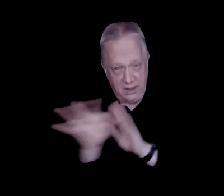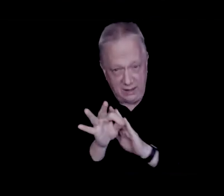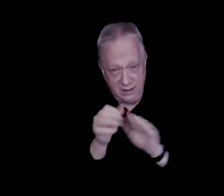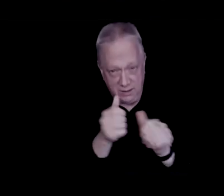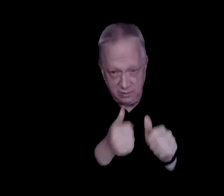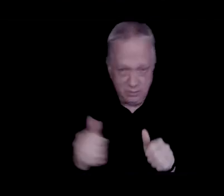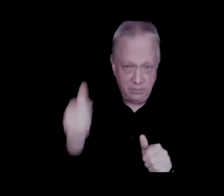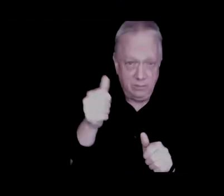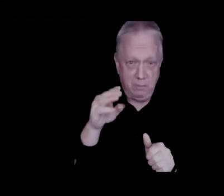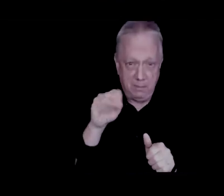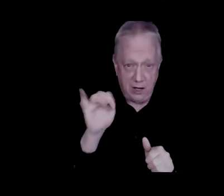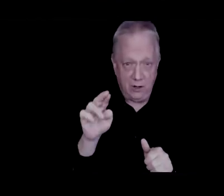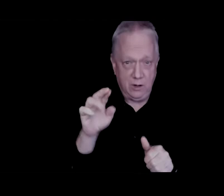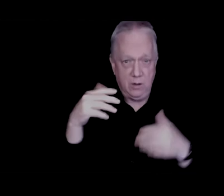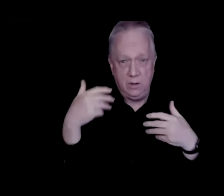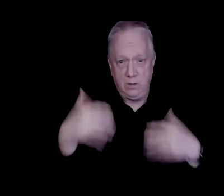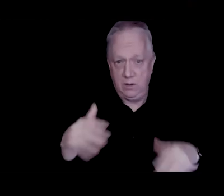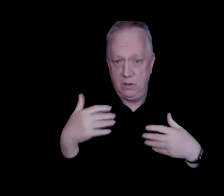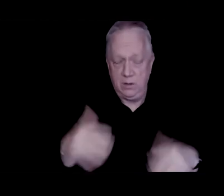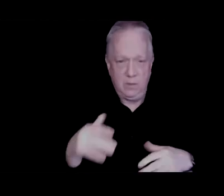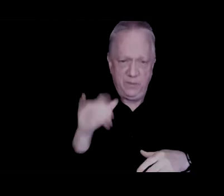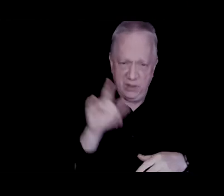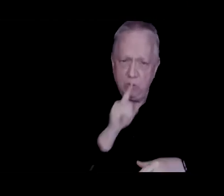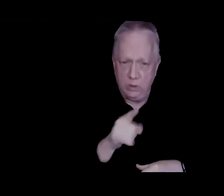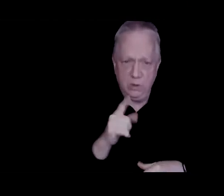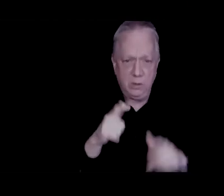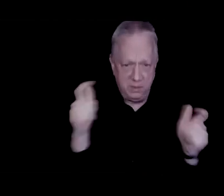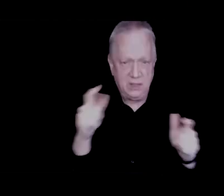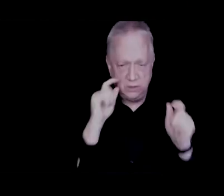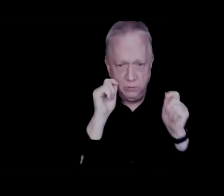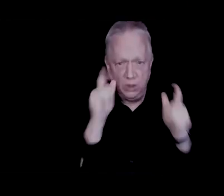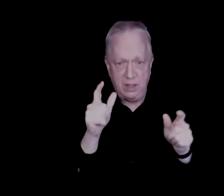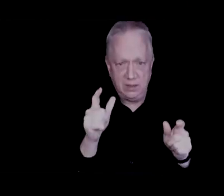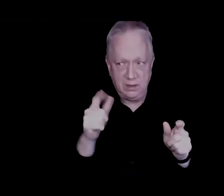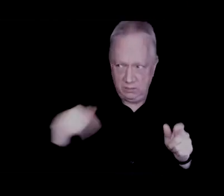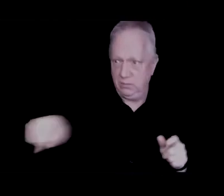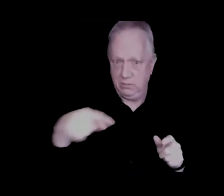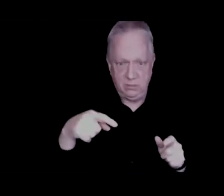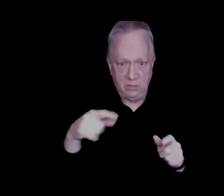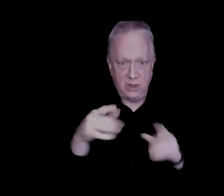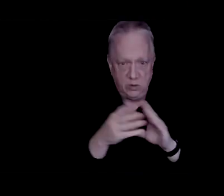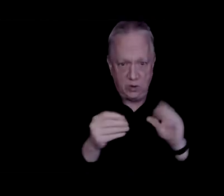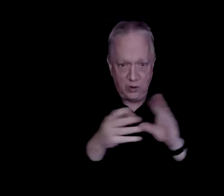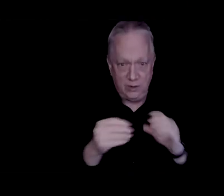the mayor. And so this is a very big surprise about this story.